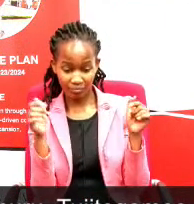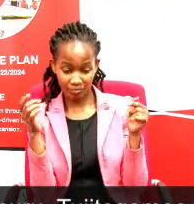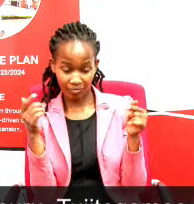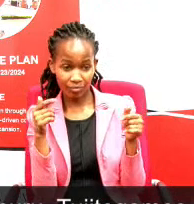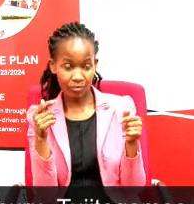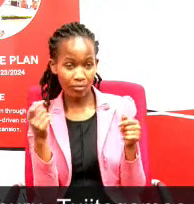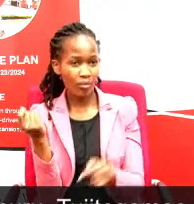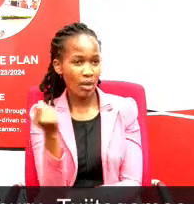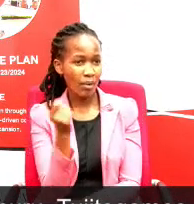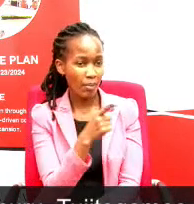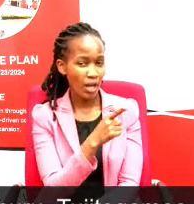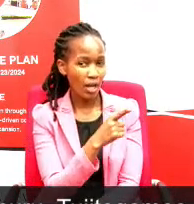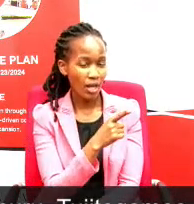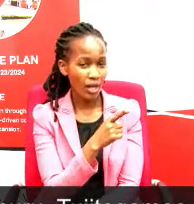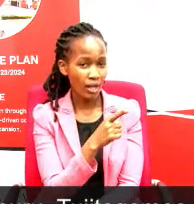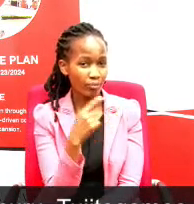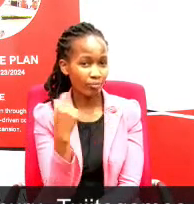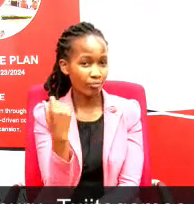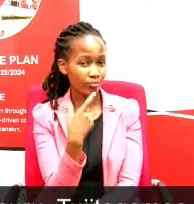May